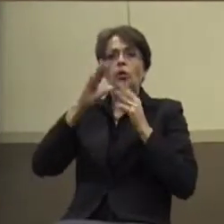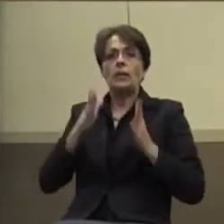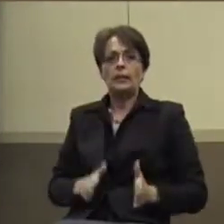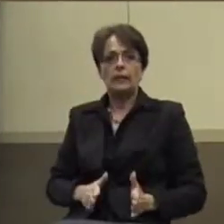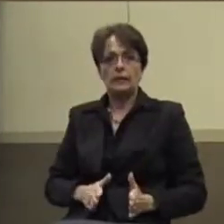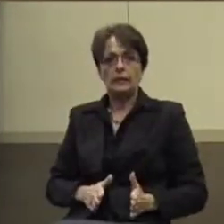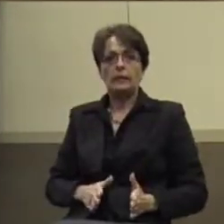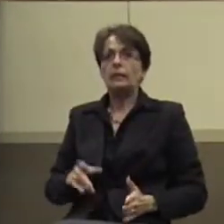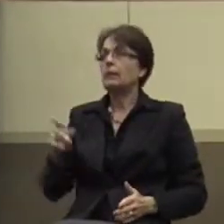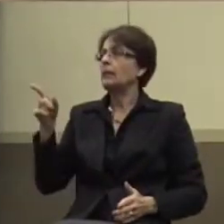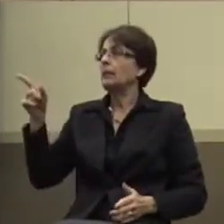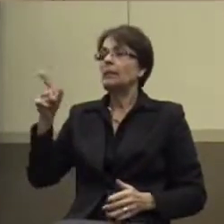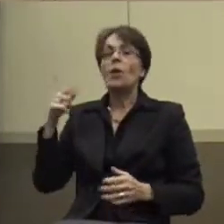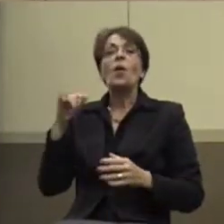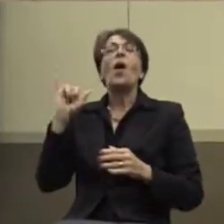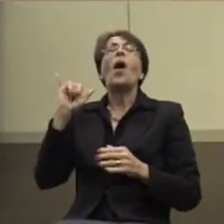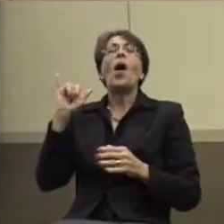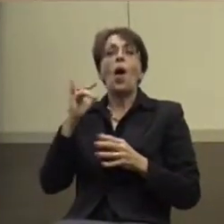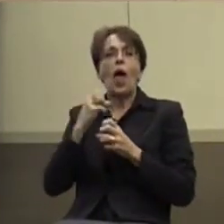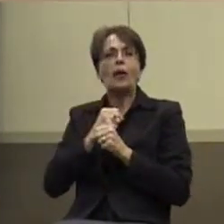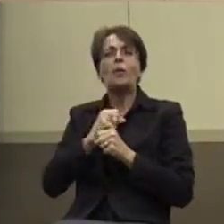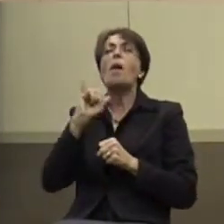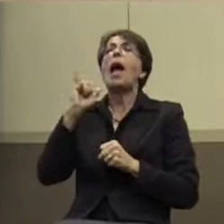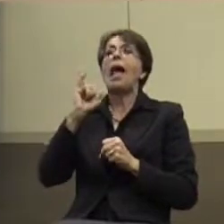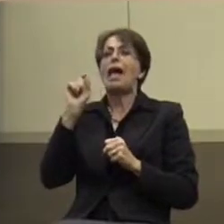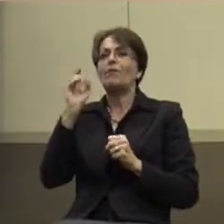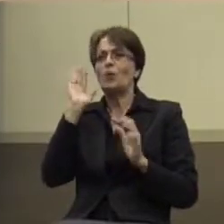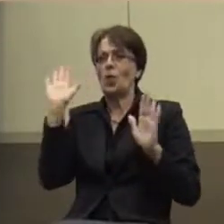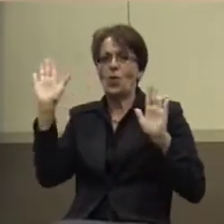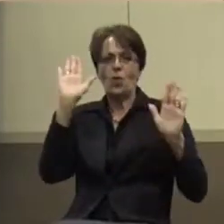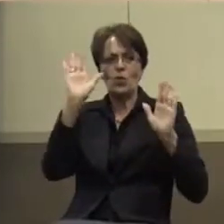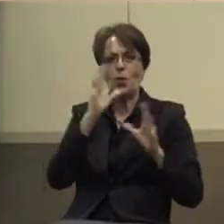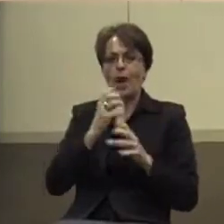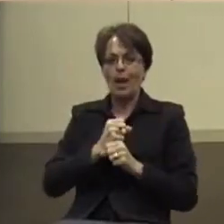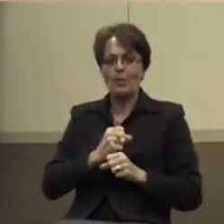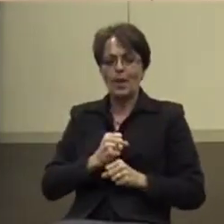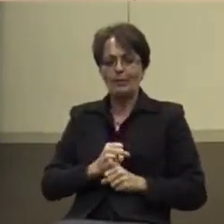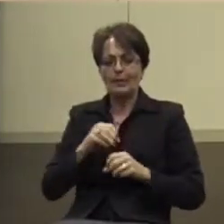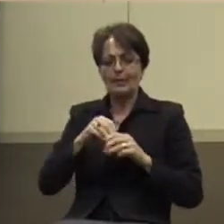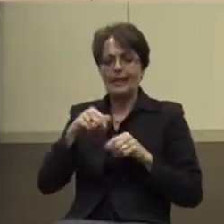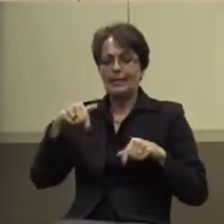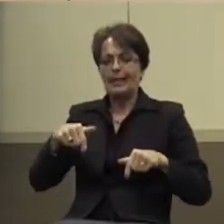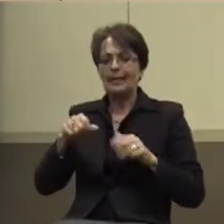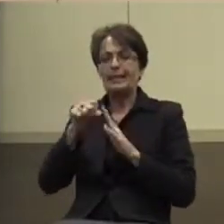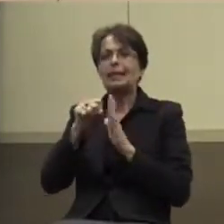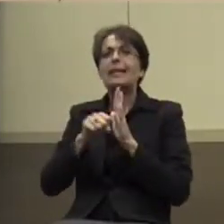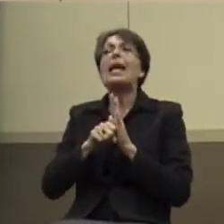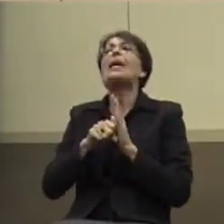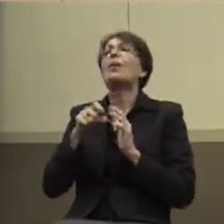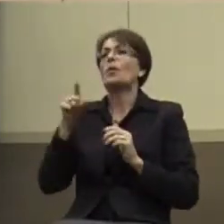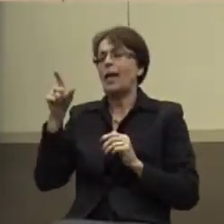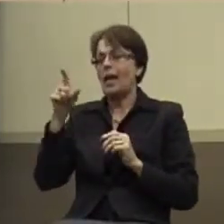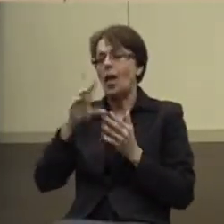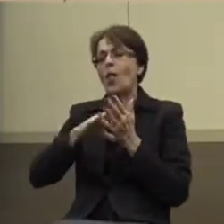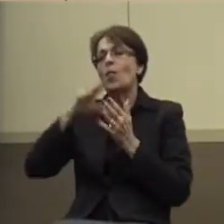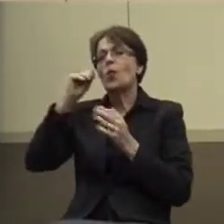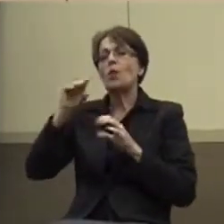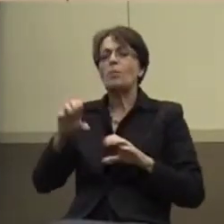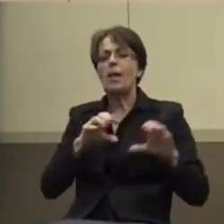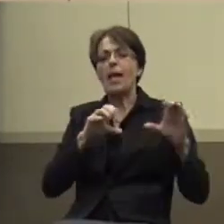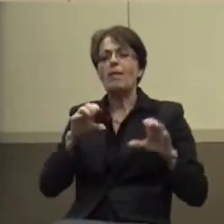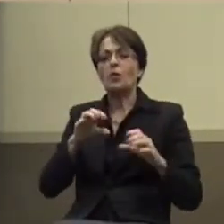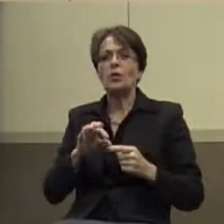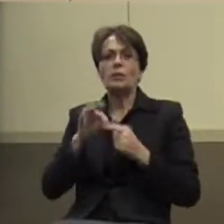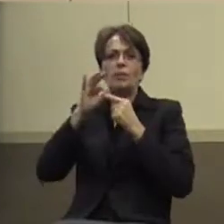the acronyms of this state here. So behavior specialist, right? Learning behavior specialist. Okay. Anybody